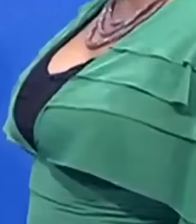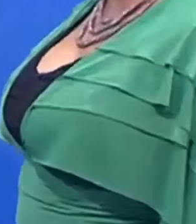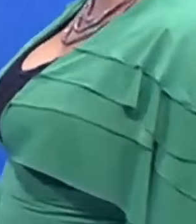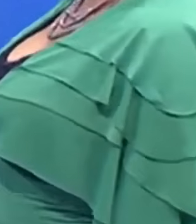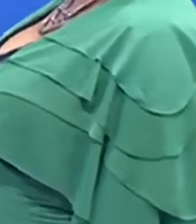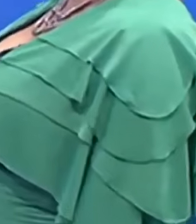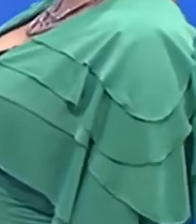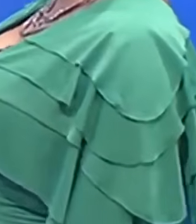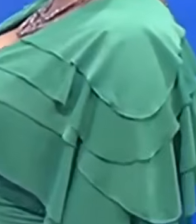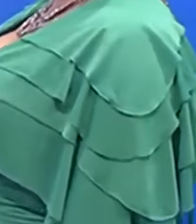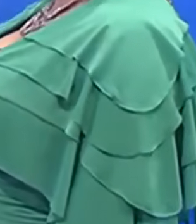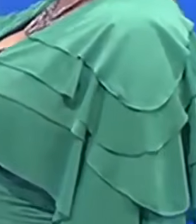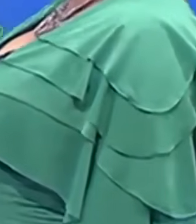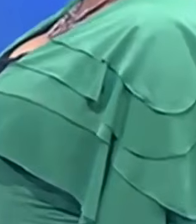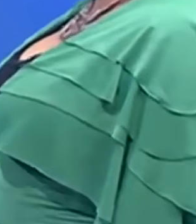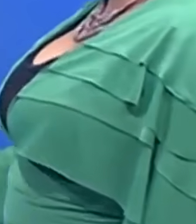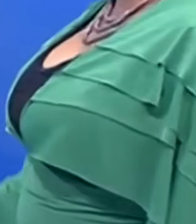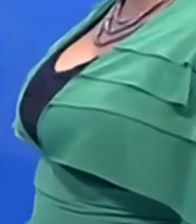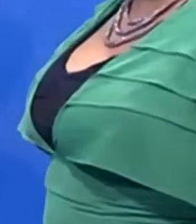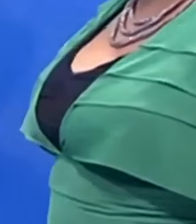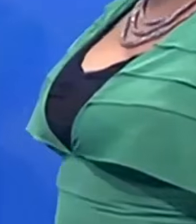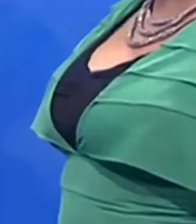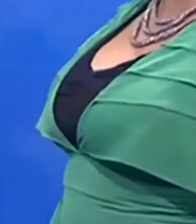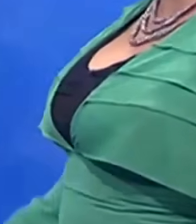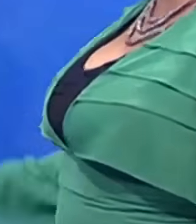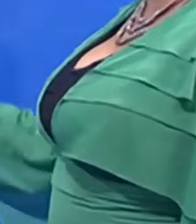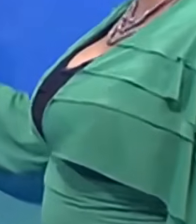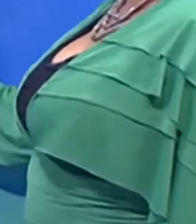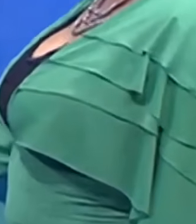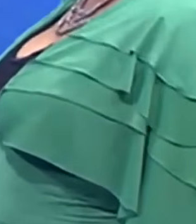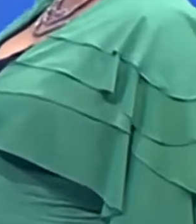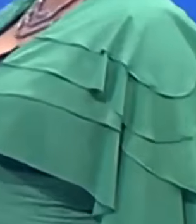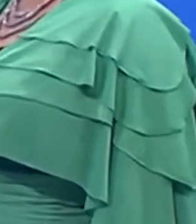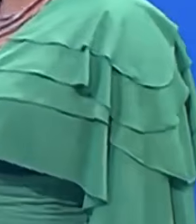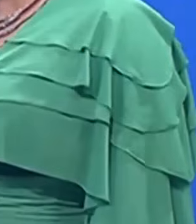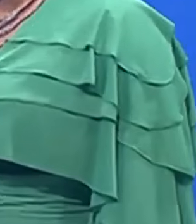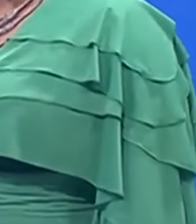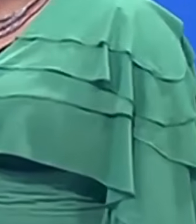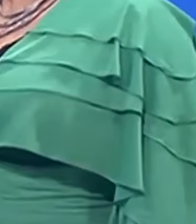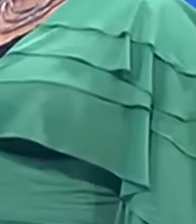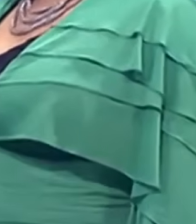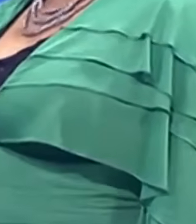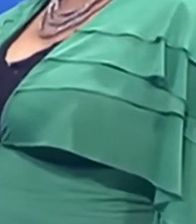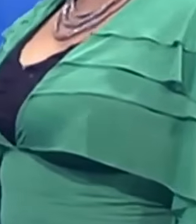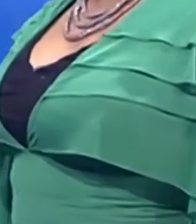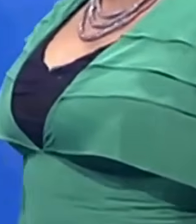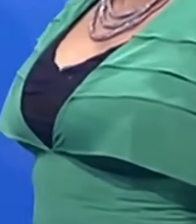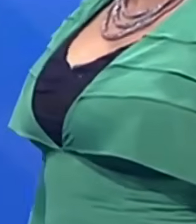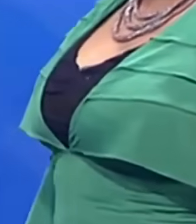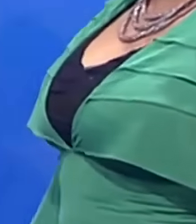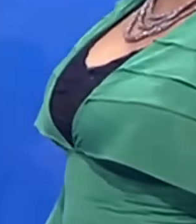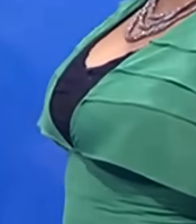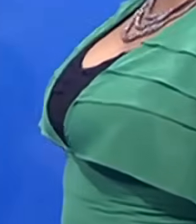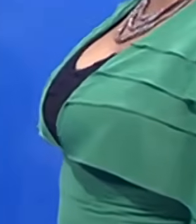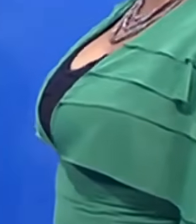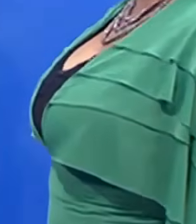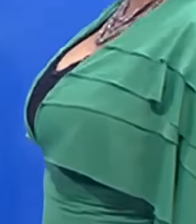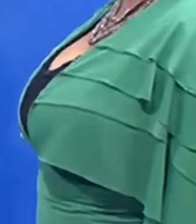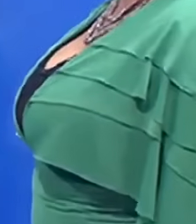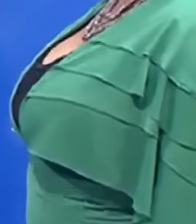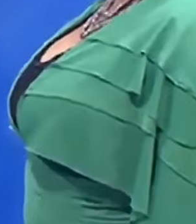KwaZulu-Natal go la go SARS re sa itemogela dipula Ulundi go tla bo go thetše le gona ka tše 20 re lebelela gona Kokstad le gona go tla bo go ntse go na le pula ka